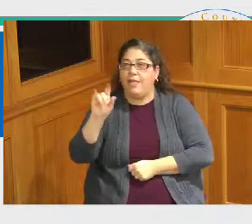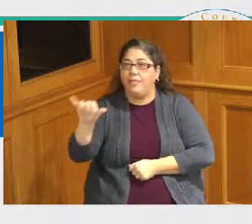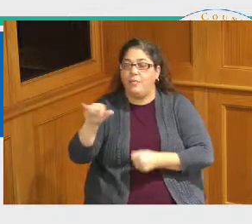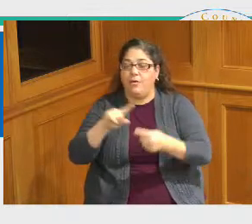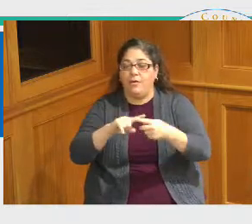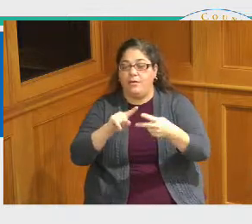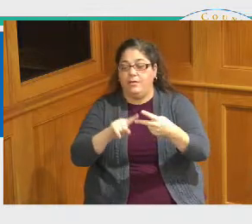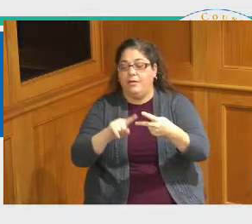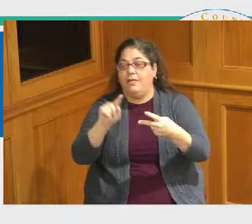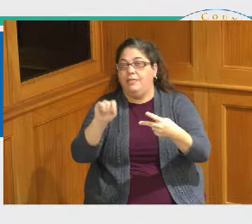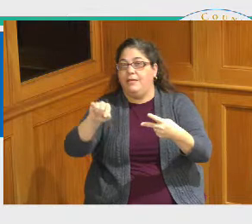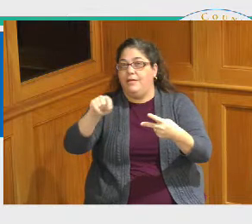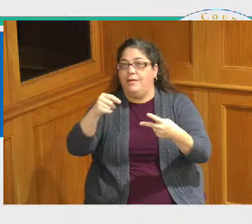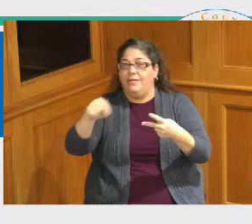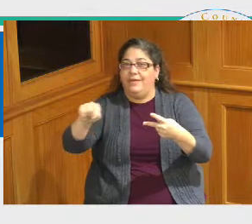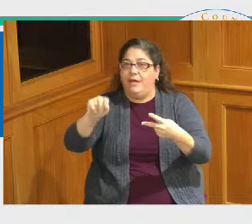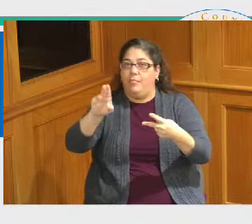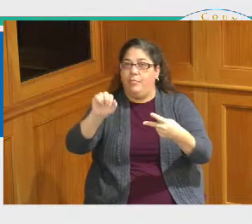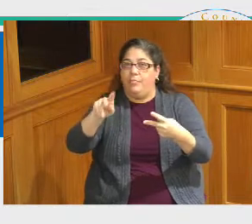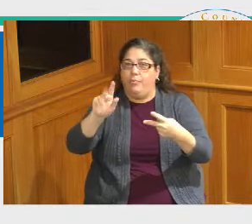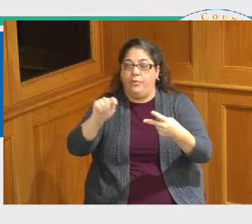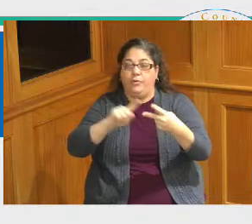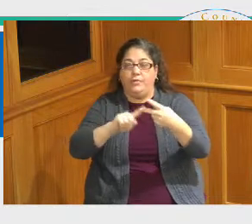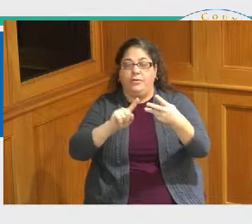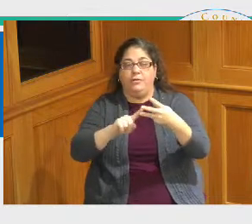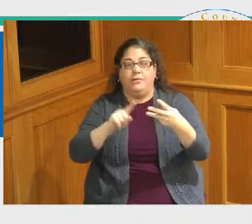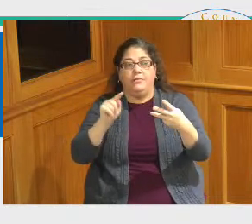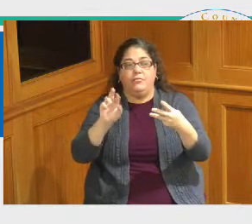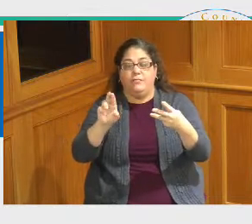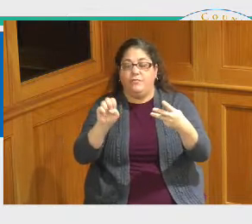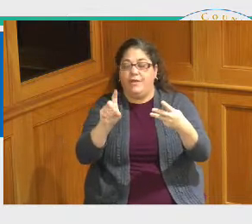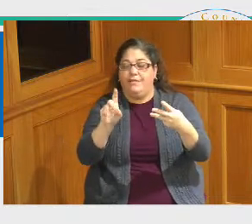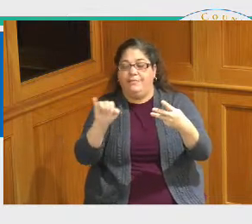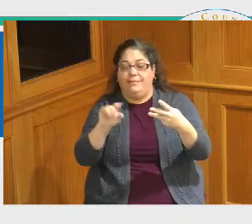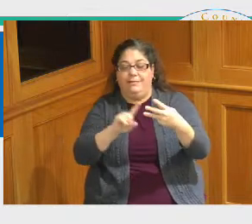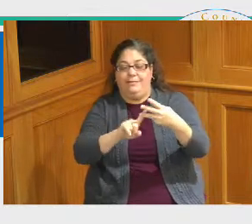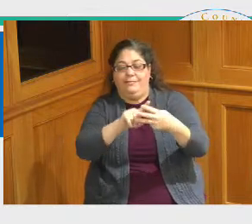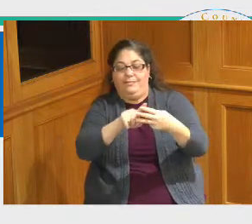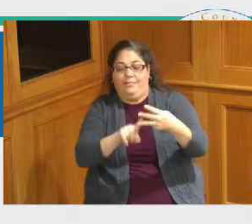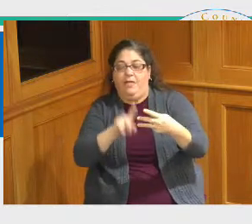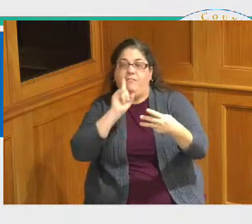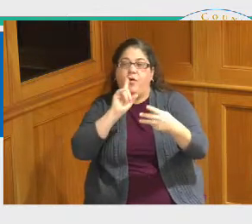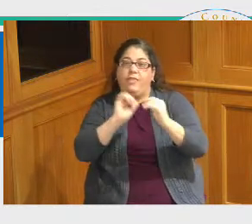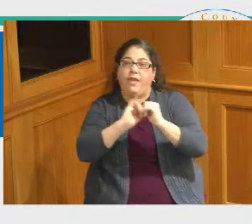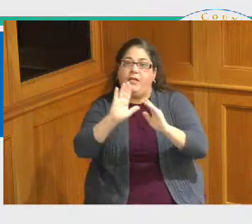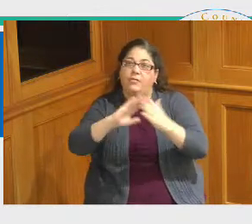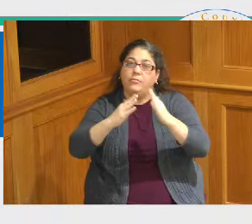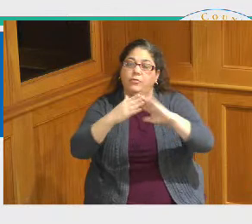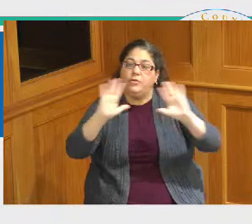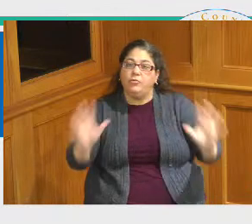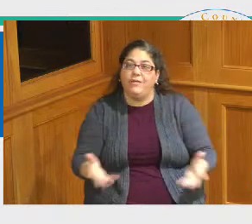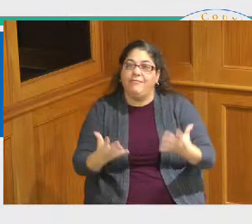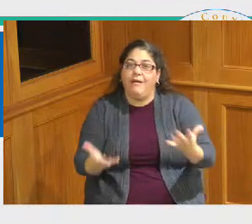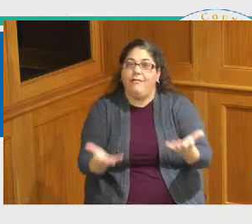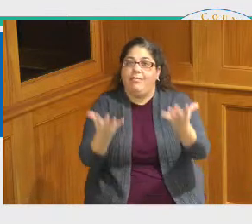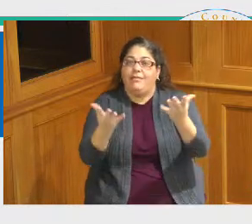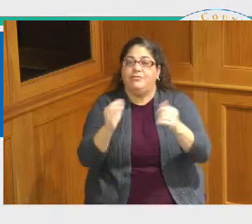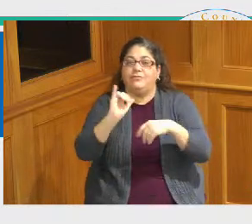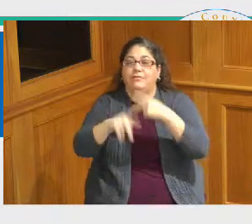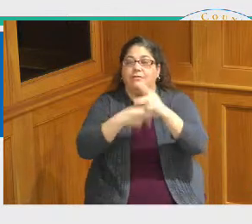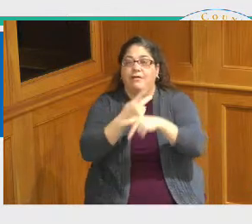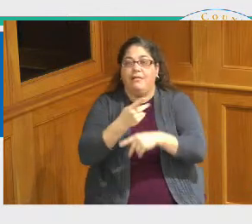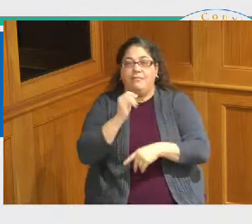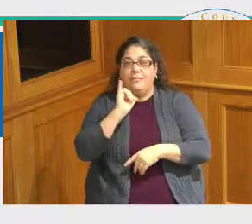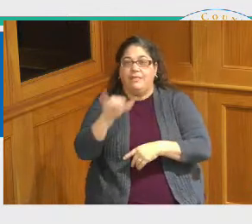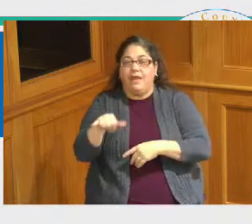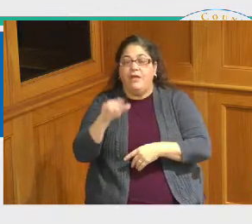and Ready, as well as continuing to partner with communities on their revitalization efforts. I was just talking this morning, I used to call our